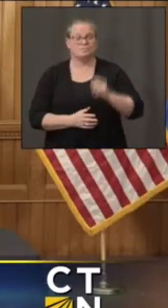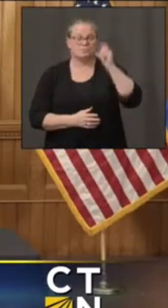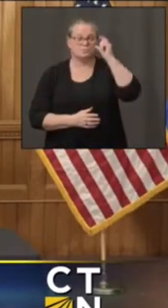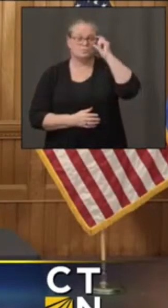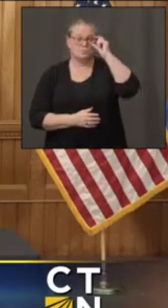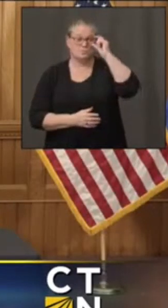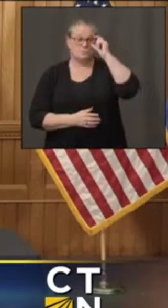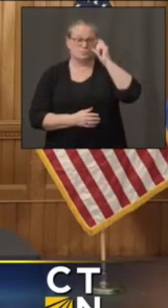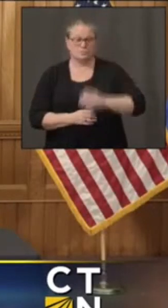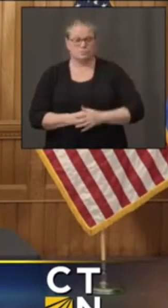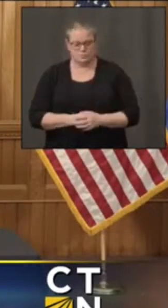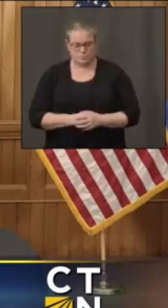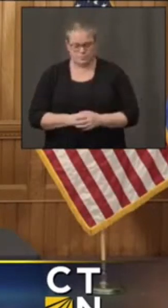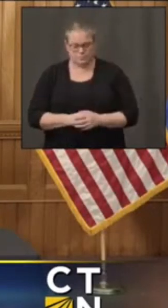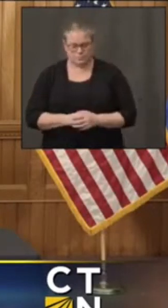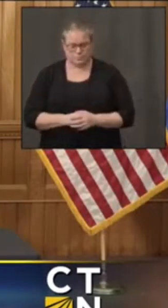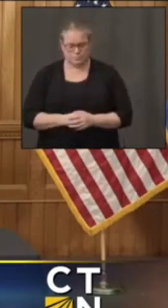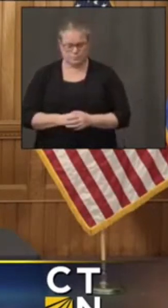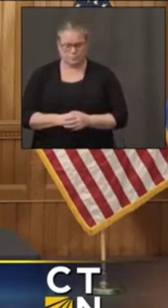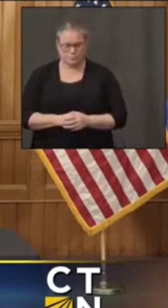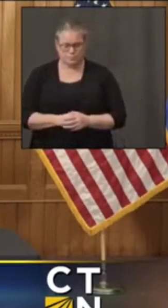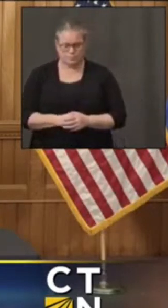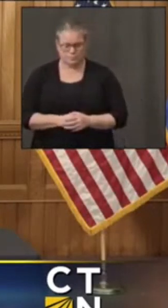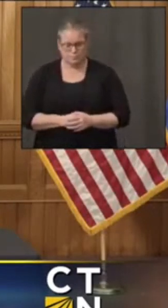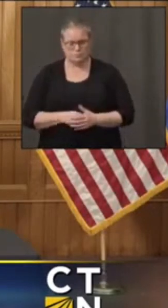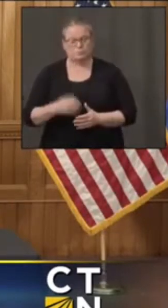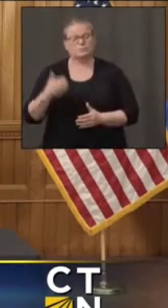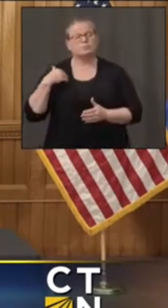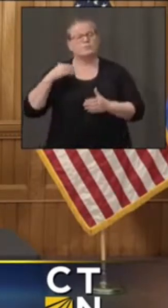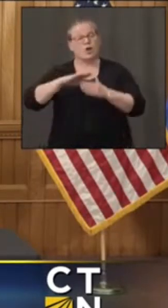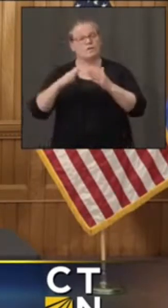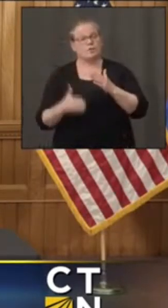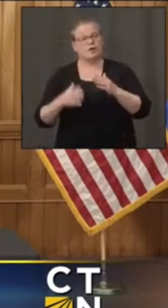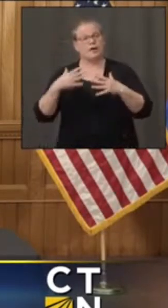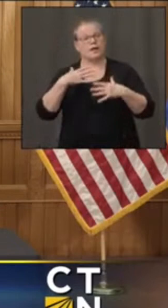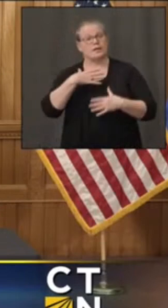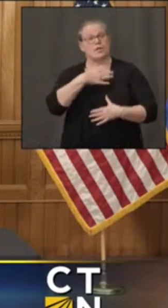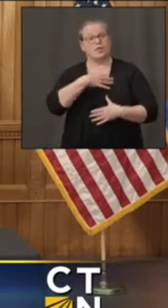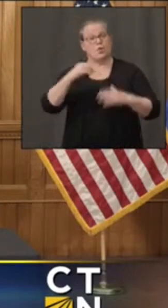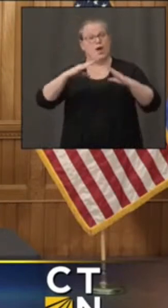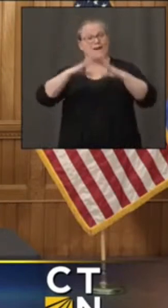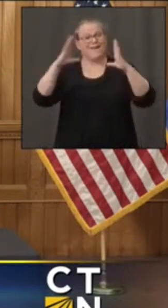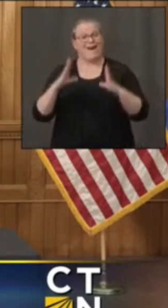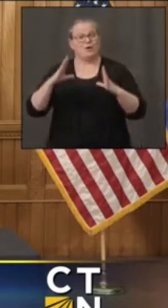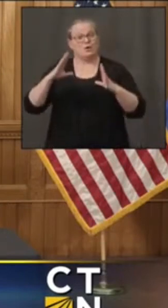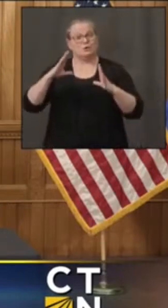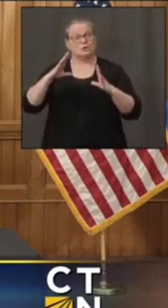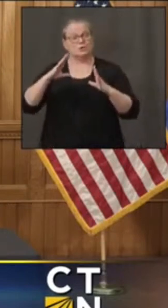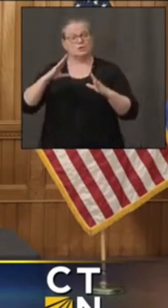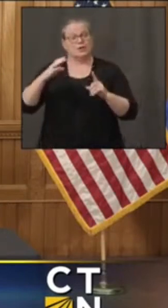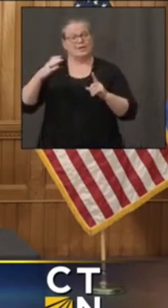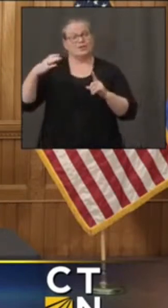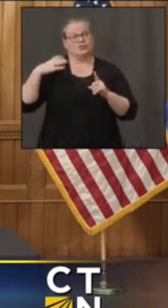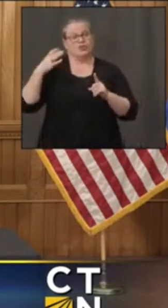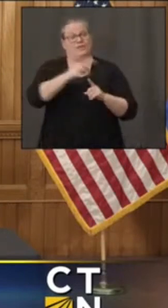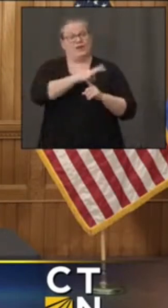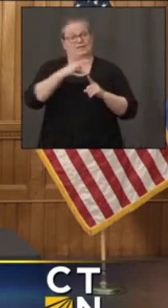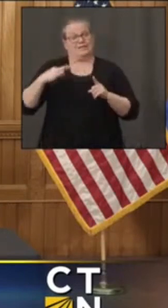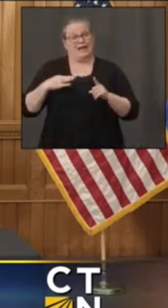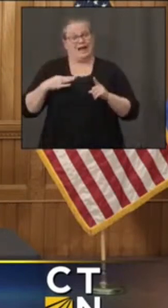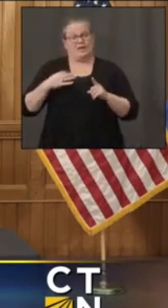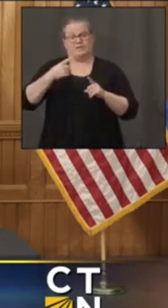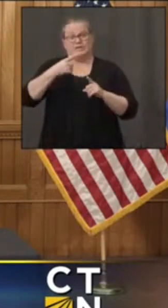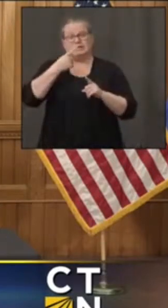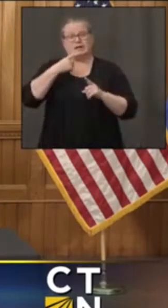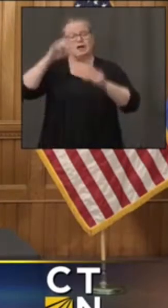The White House Chief of Staff over the weekend said the administration is really not focused anymore on stopping the spread